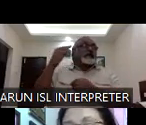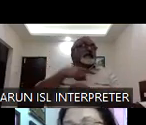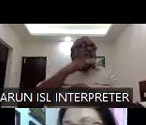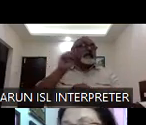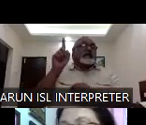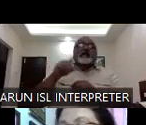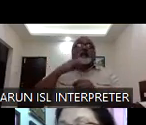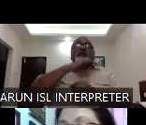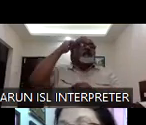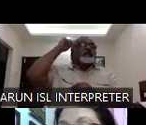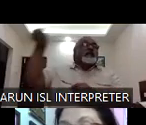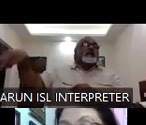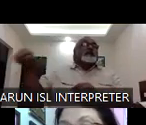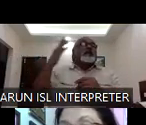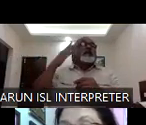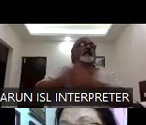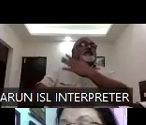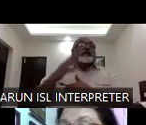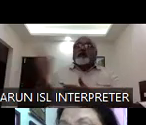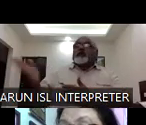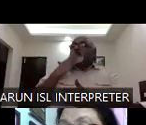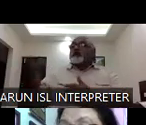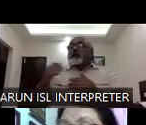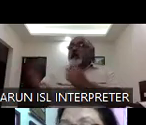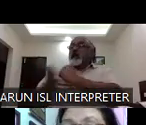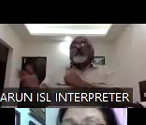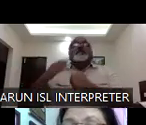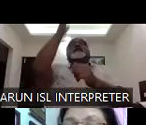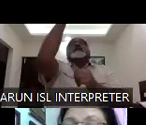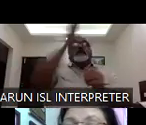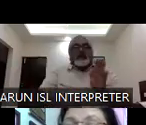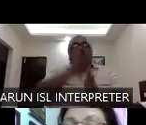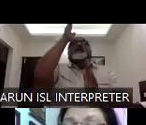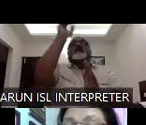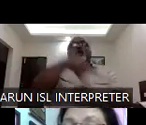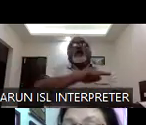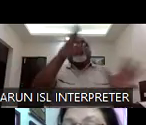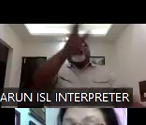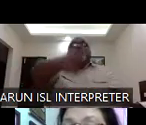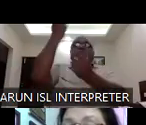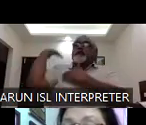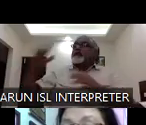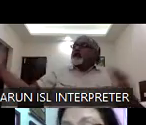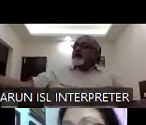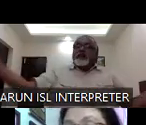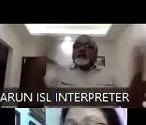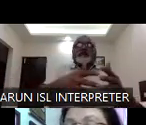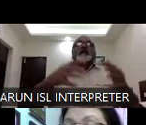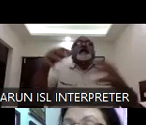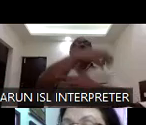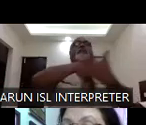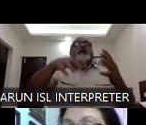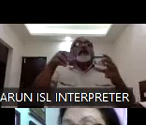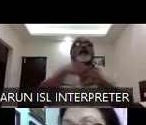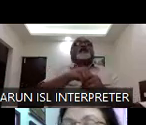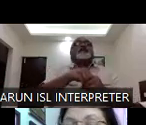nobody has actually told us that this is possible, that inclusion is operationalizing